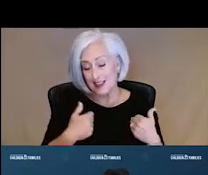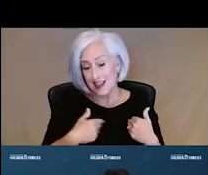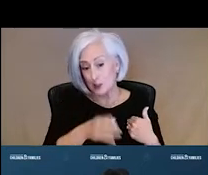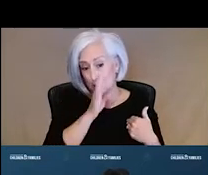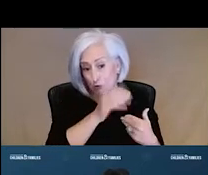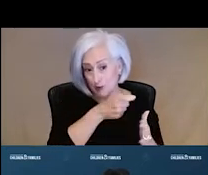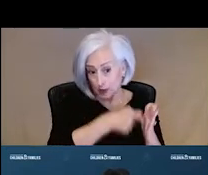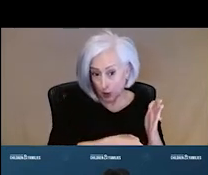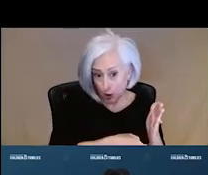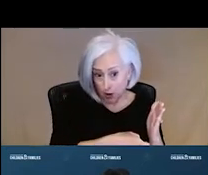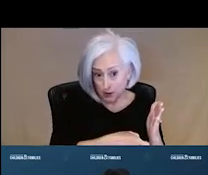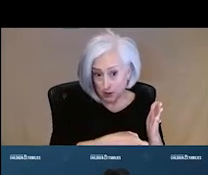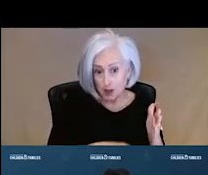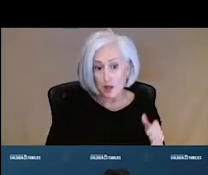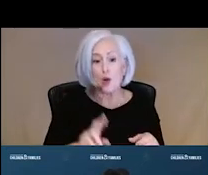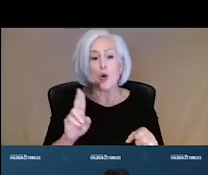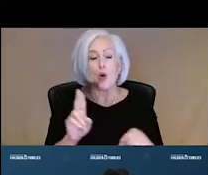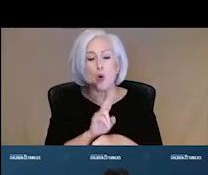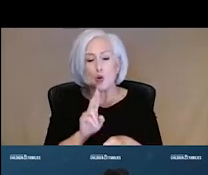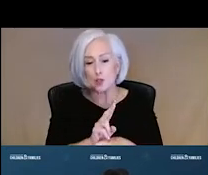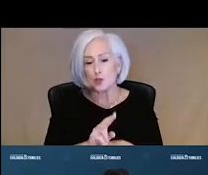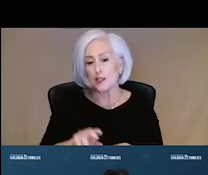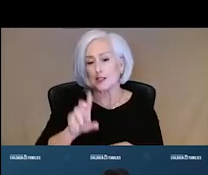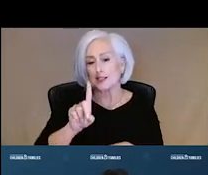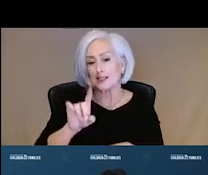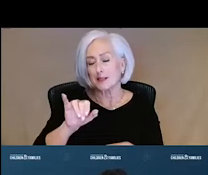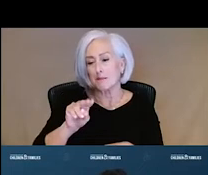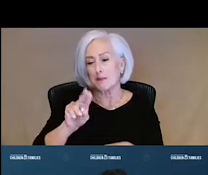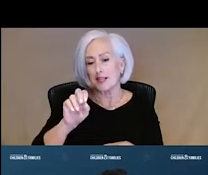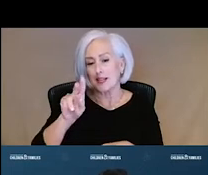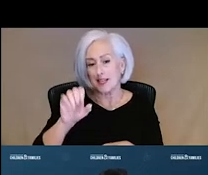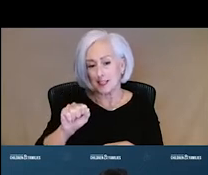or using the de minimis rate, which we'll be discussing momentarily.